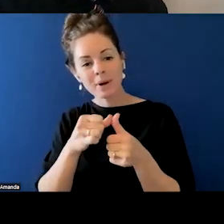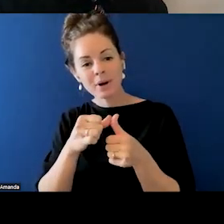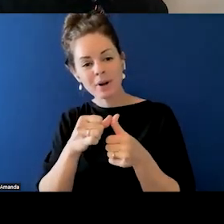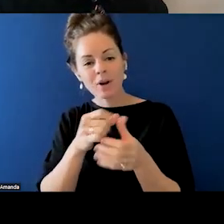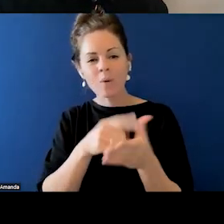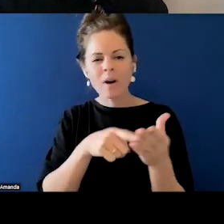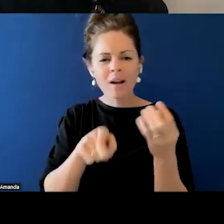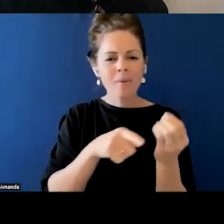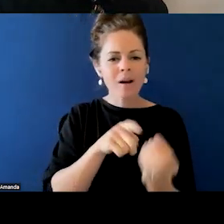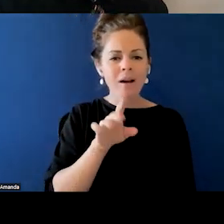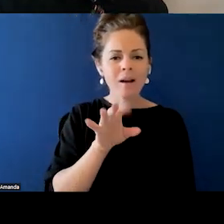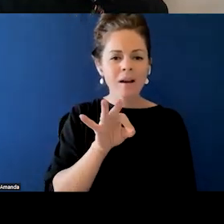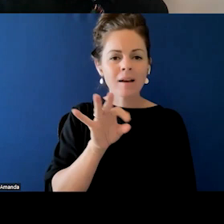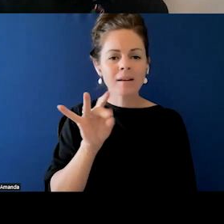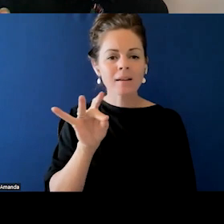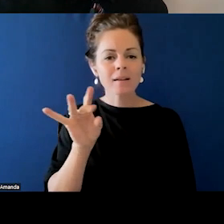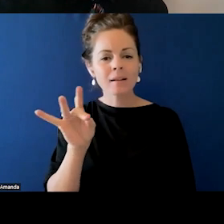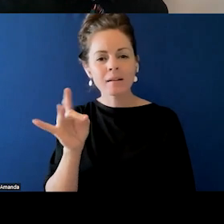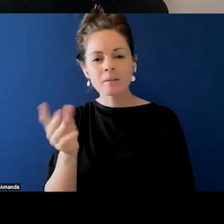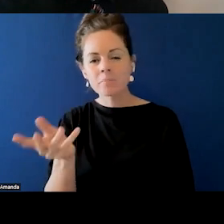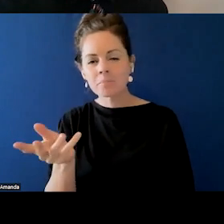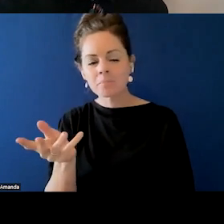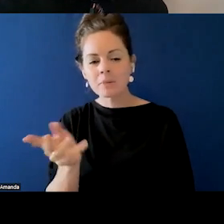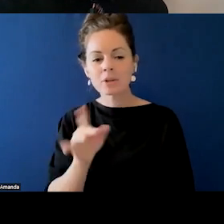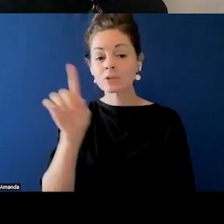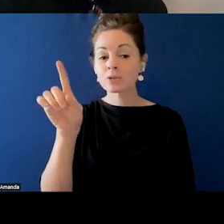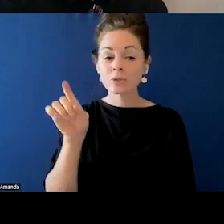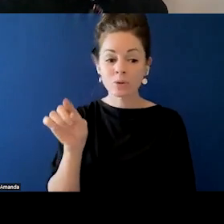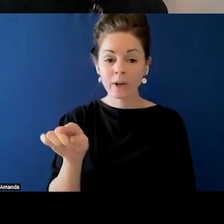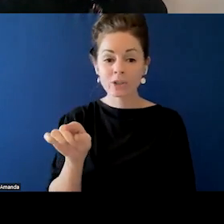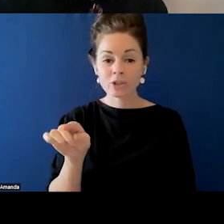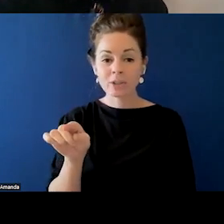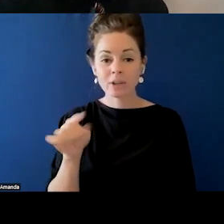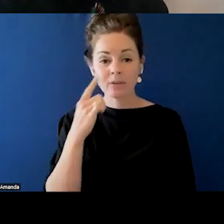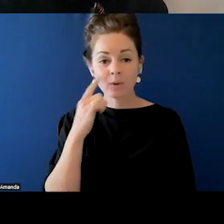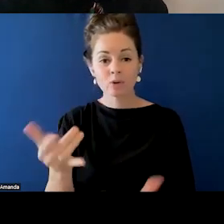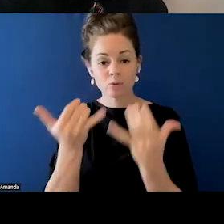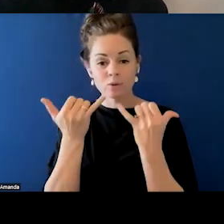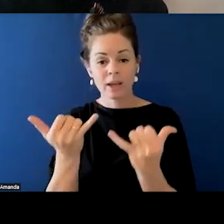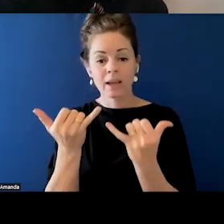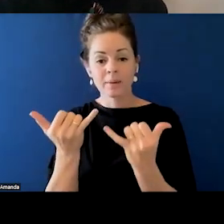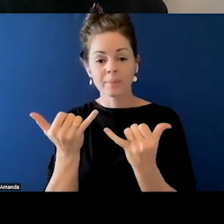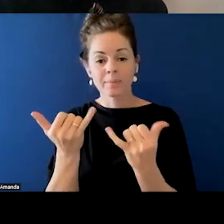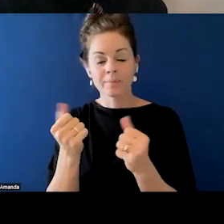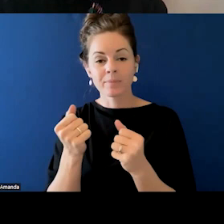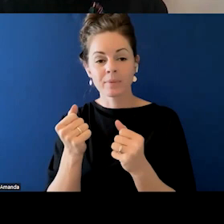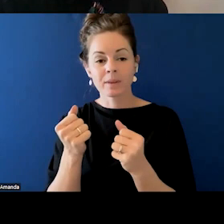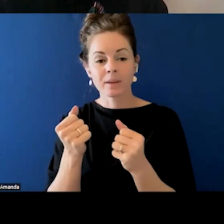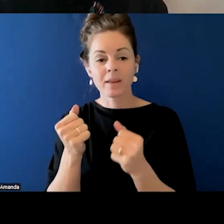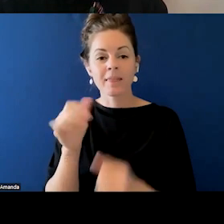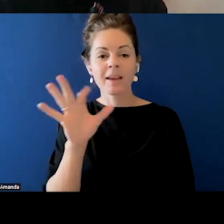about 988? So the question that we have for today is the